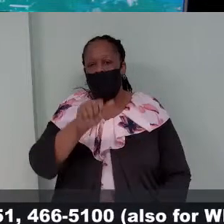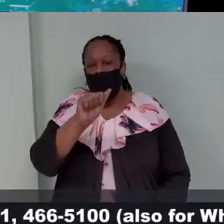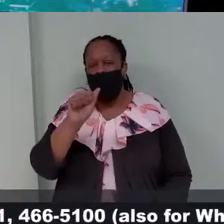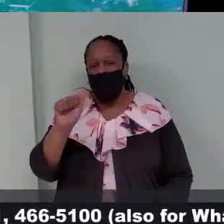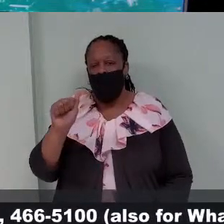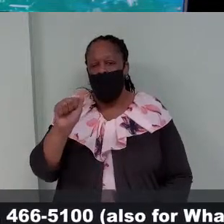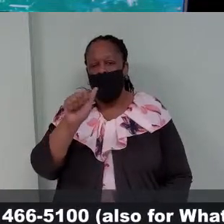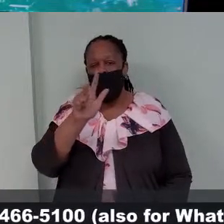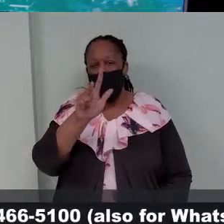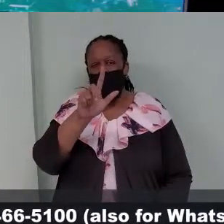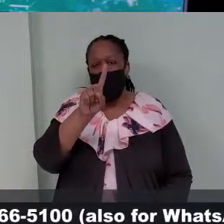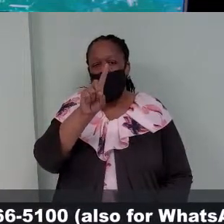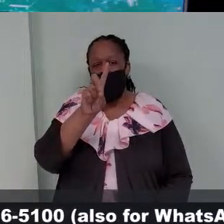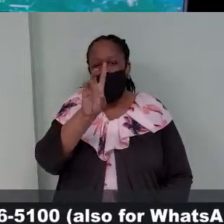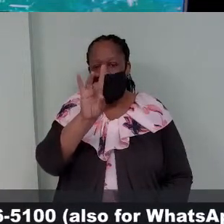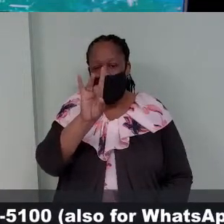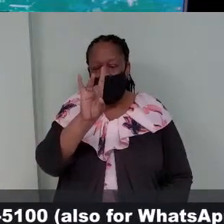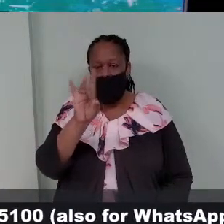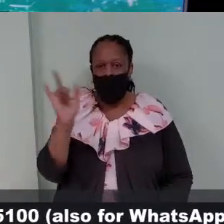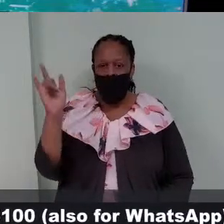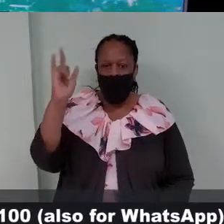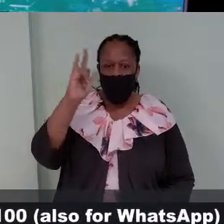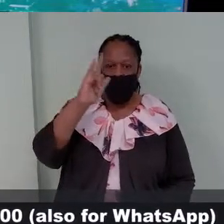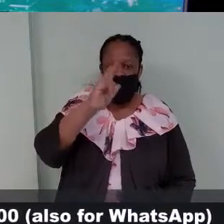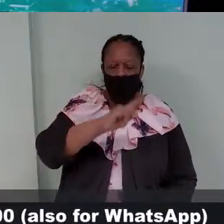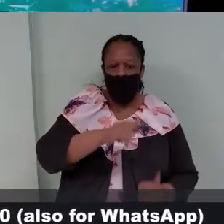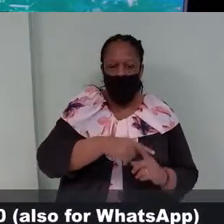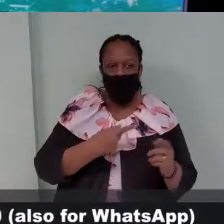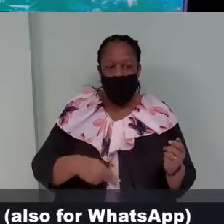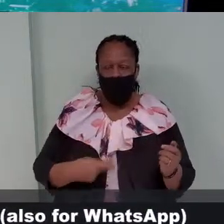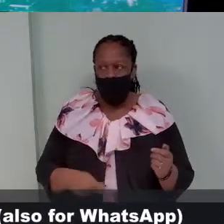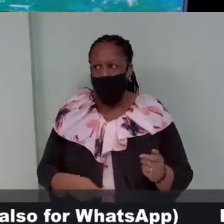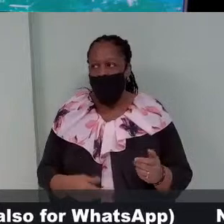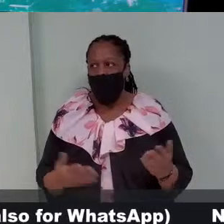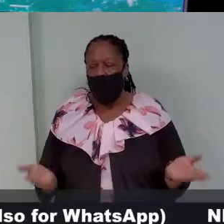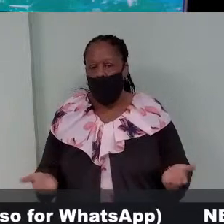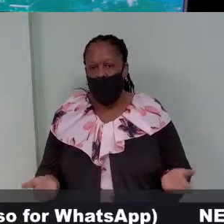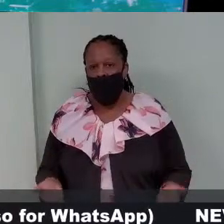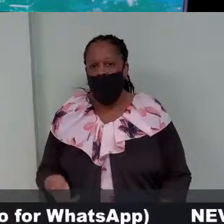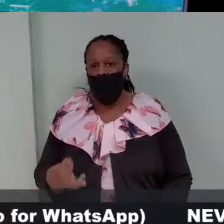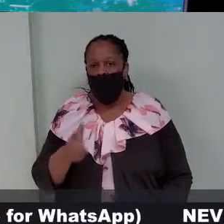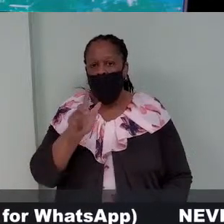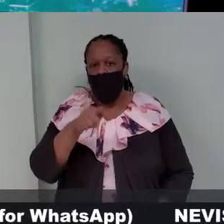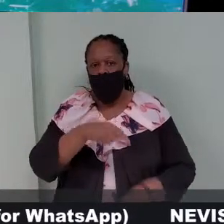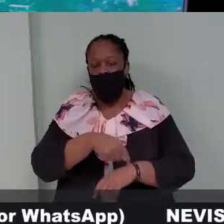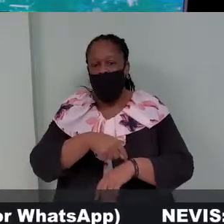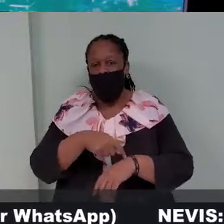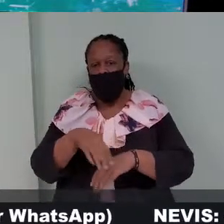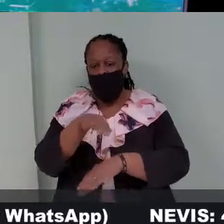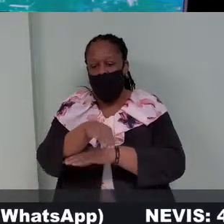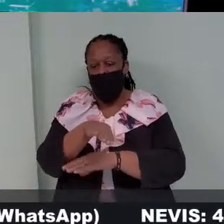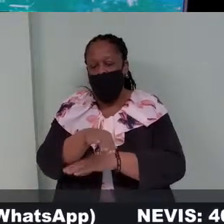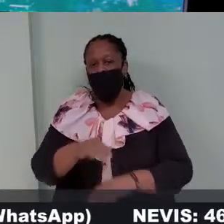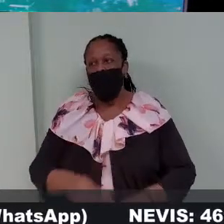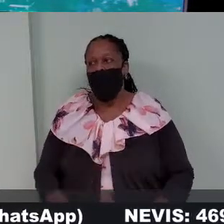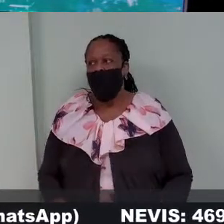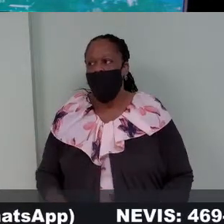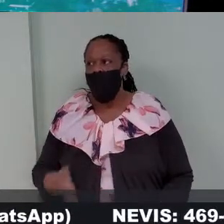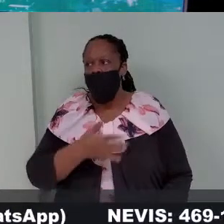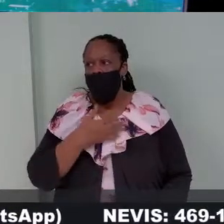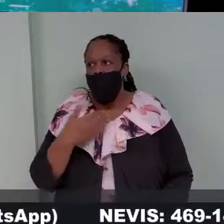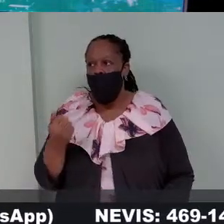AA318. The flight would have landed in St. Kitts at approximately 3:17 p.m. and would have